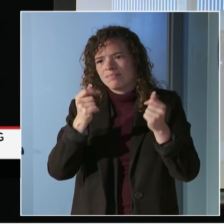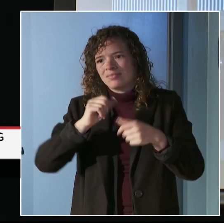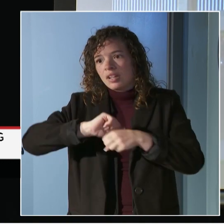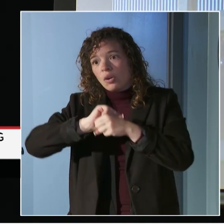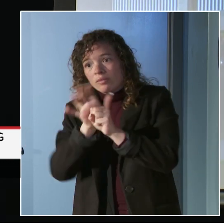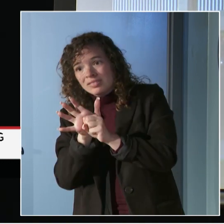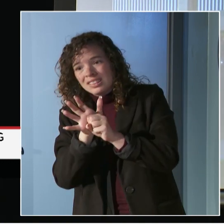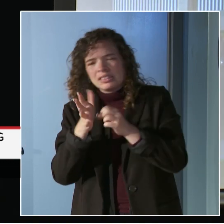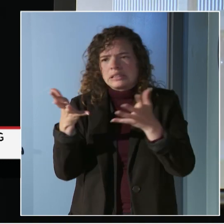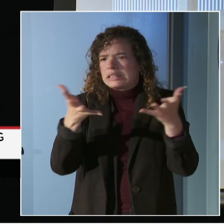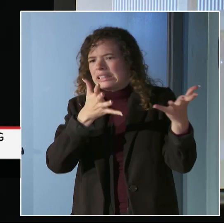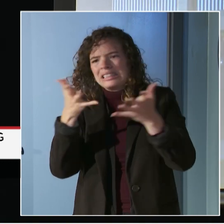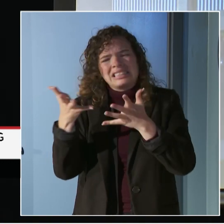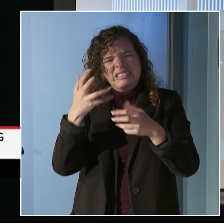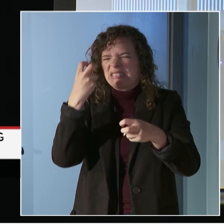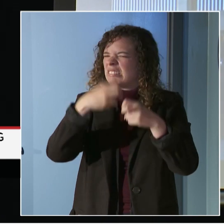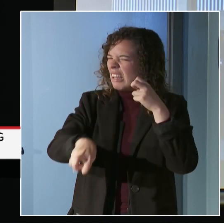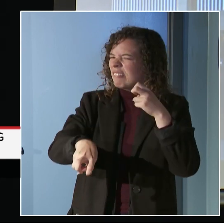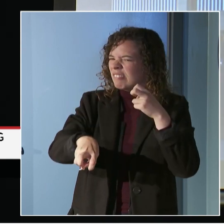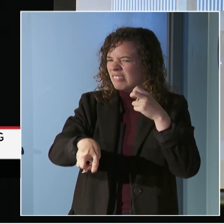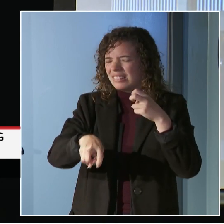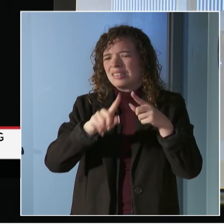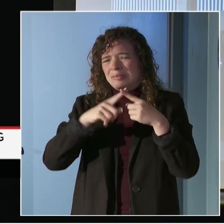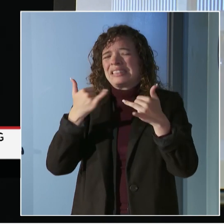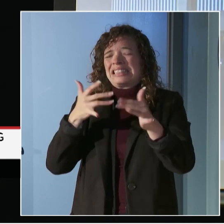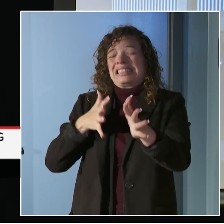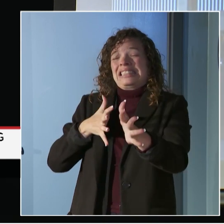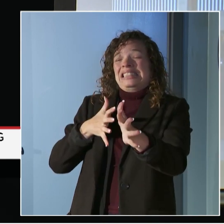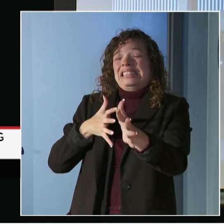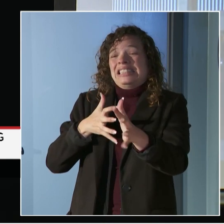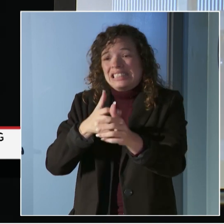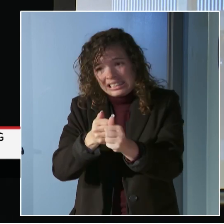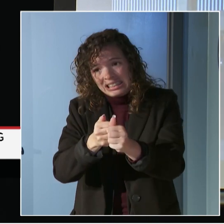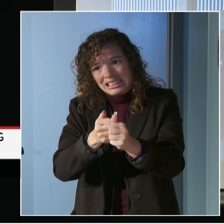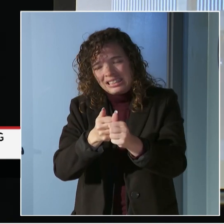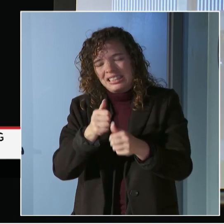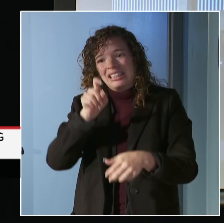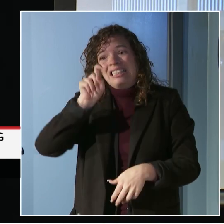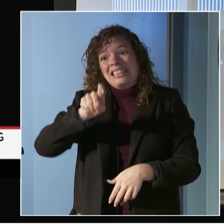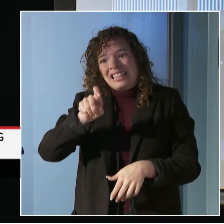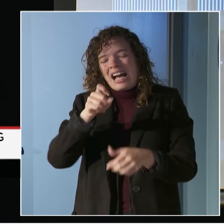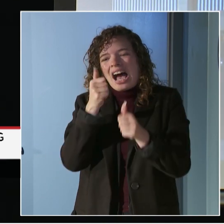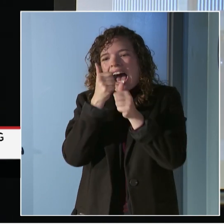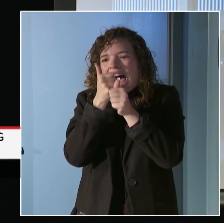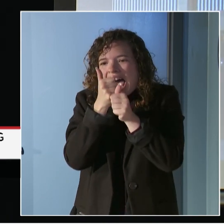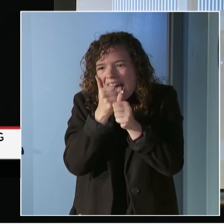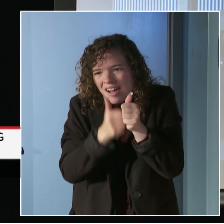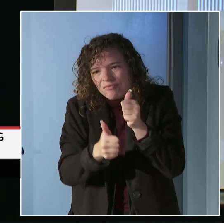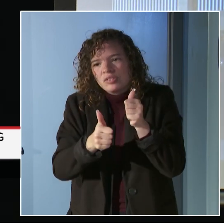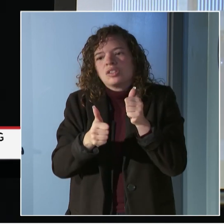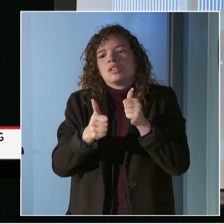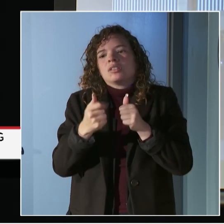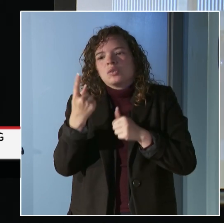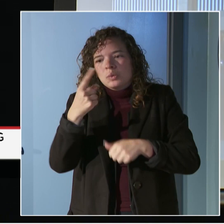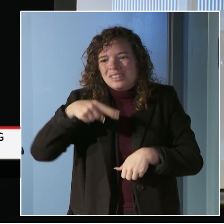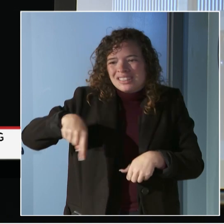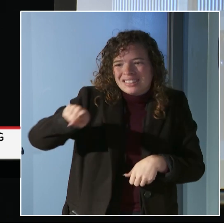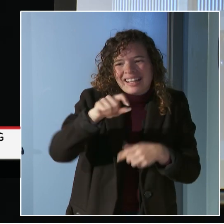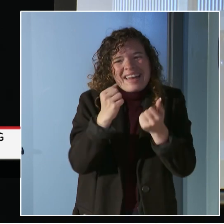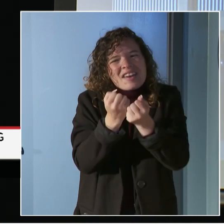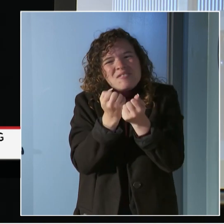the project, and we were catching up, and we needed everybody who has ever done anything on a permit to get it